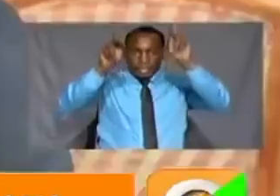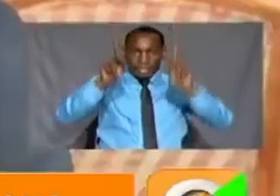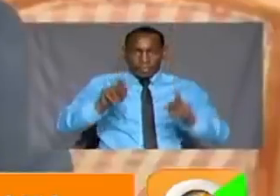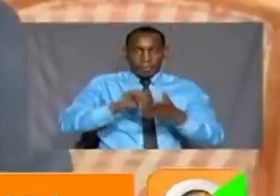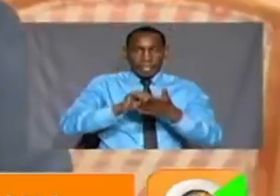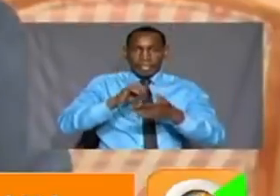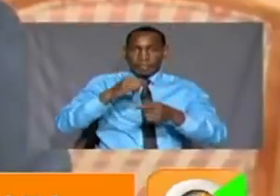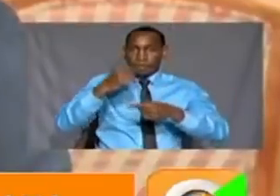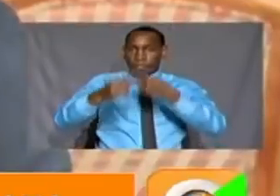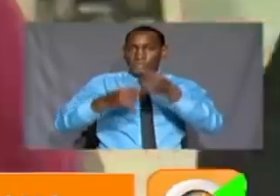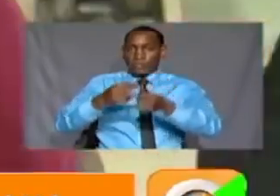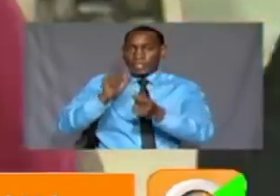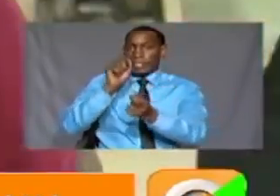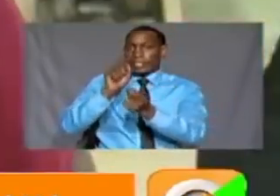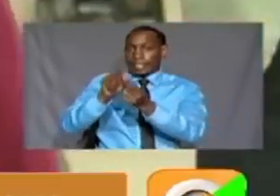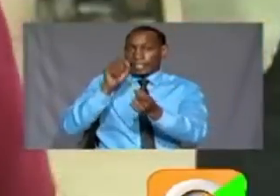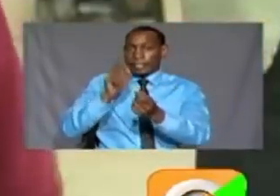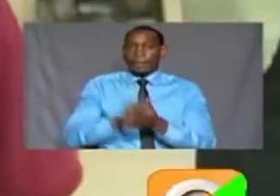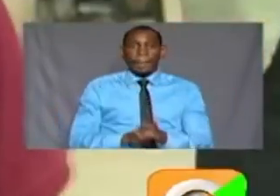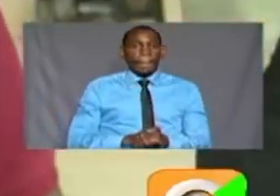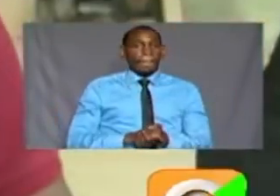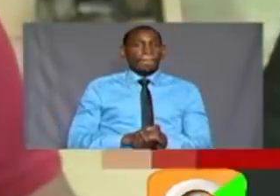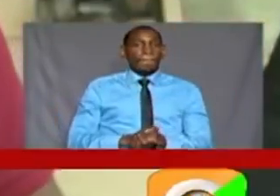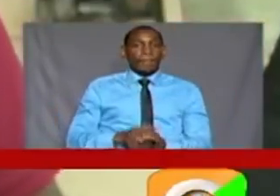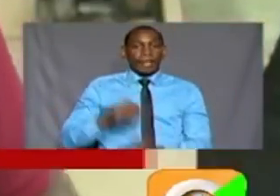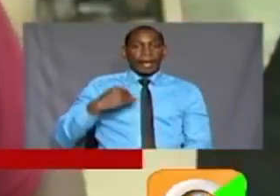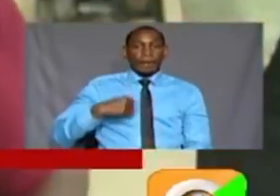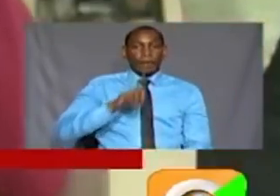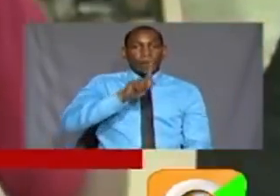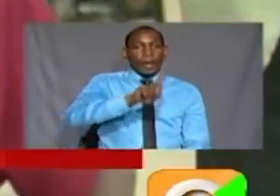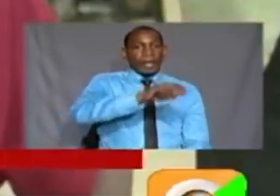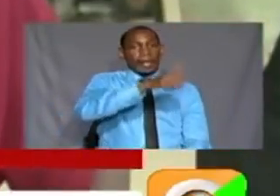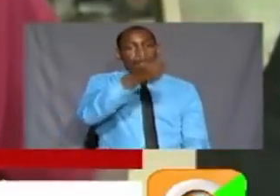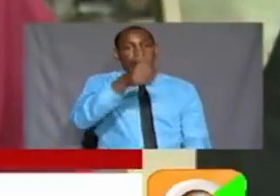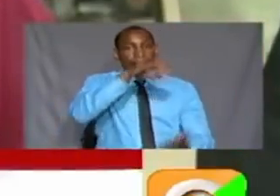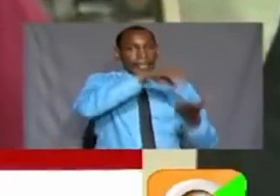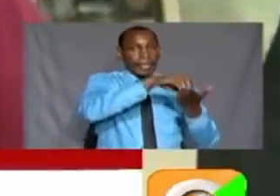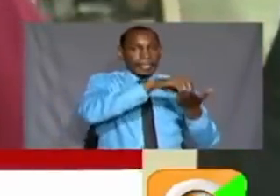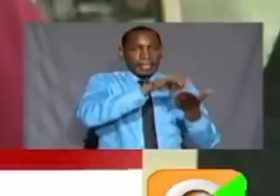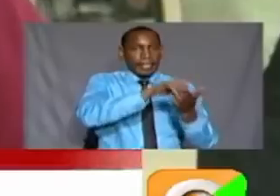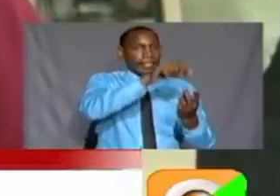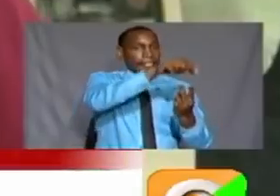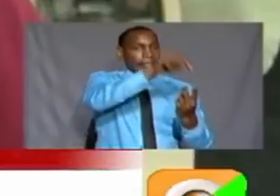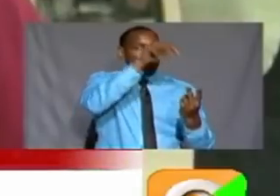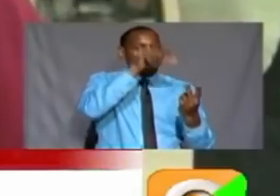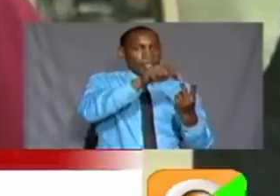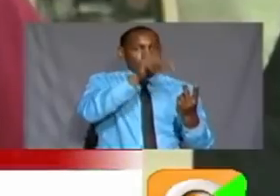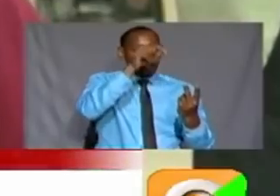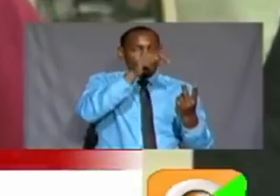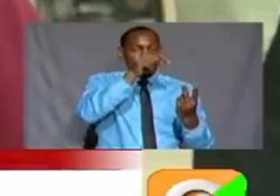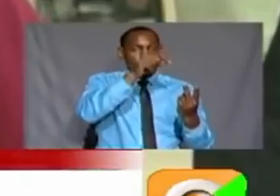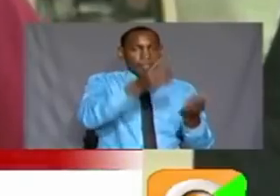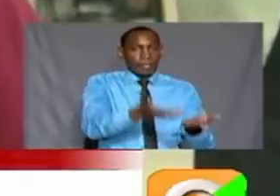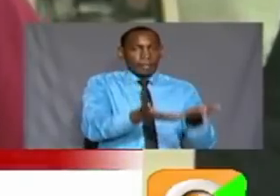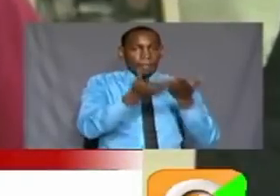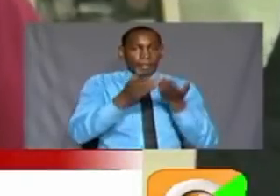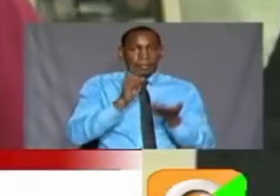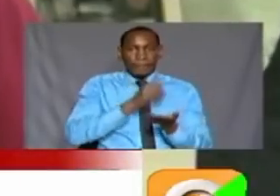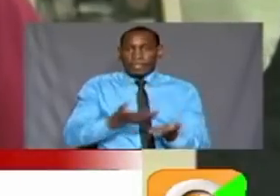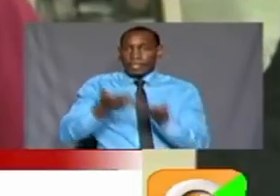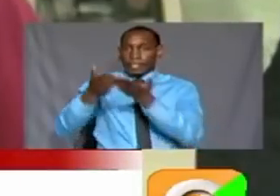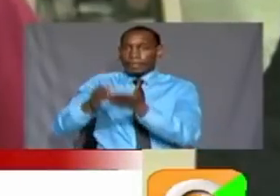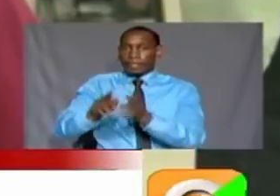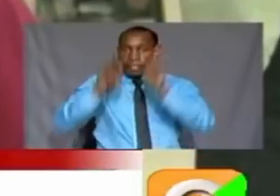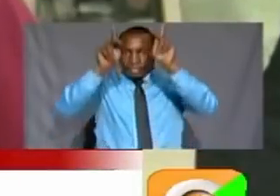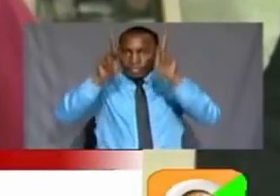currently running the tests. We have one other case whose sample has also been drawn and taken to Kisumu